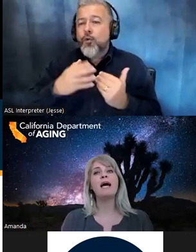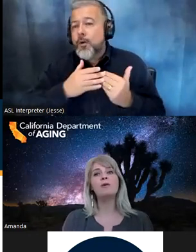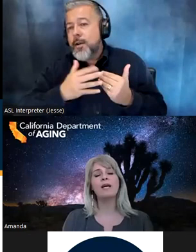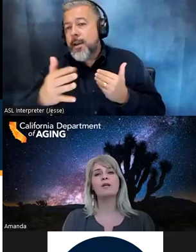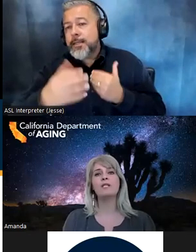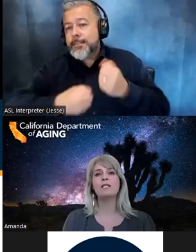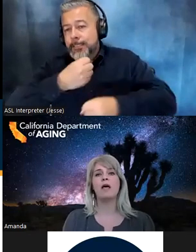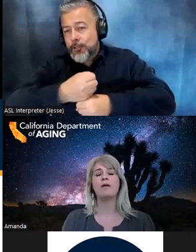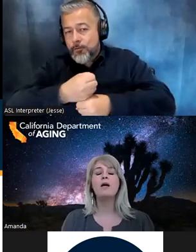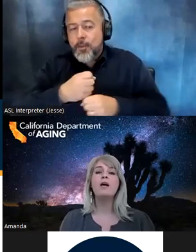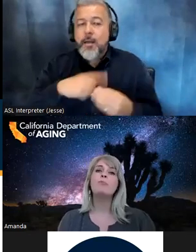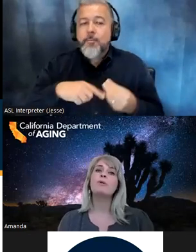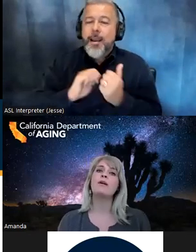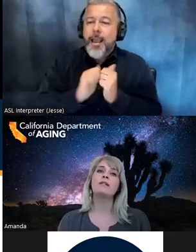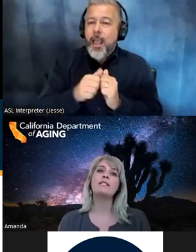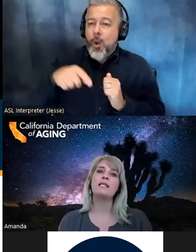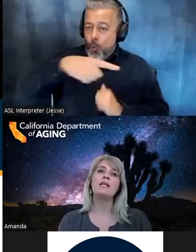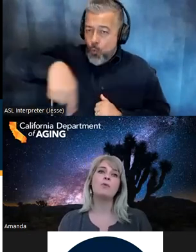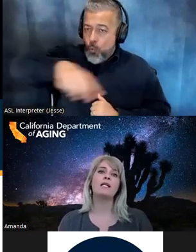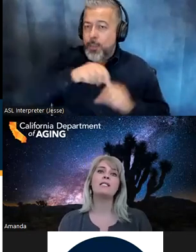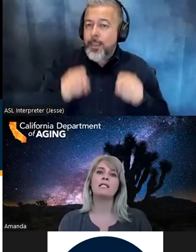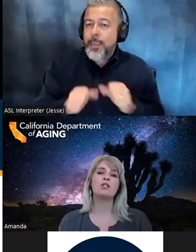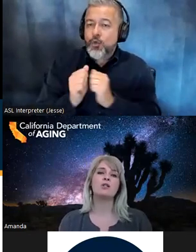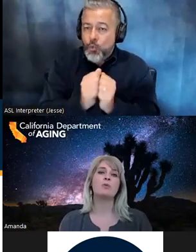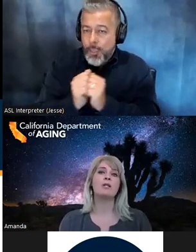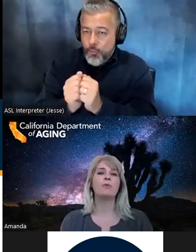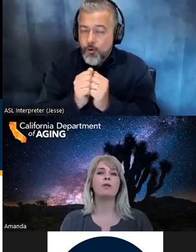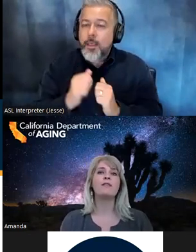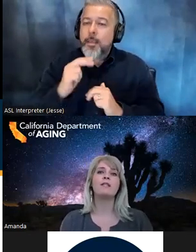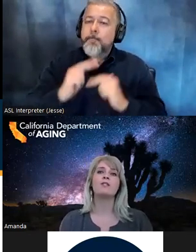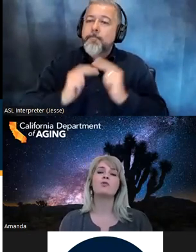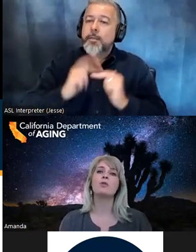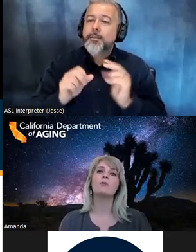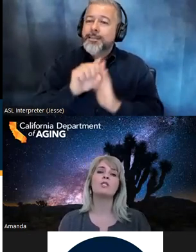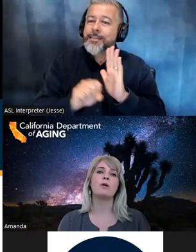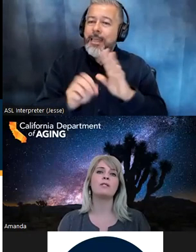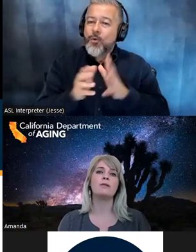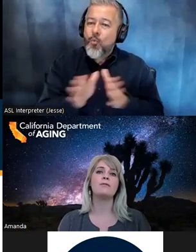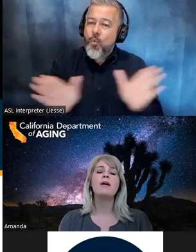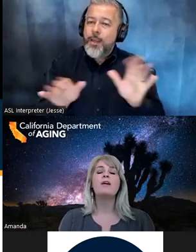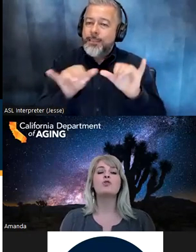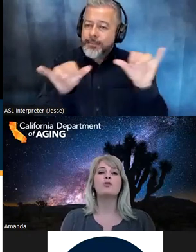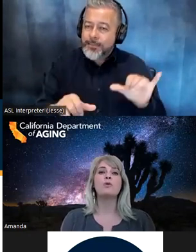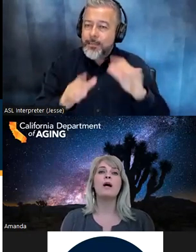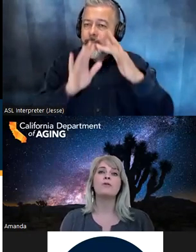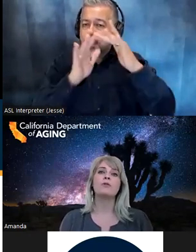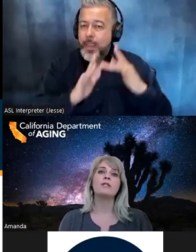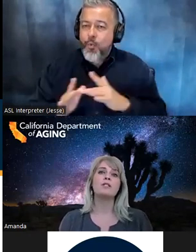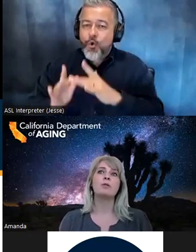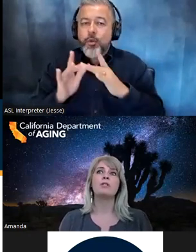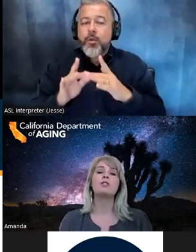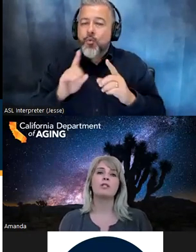around how can we together build out a statewide system or network that is truly responsive to elder